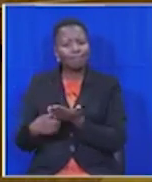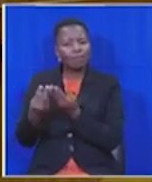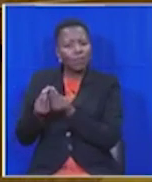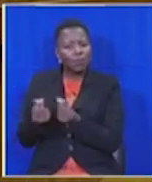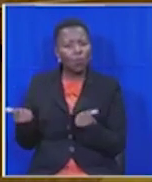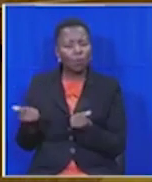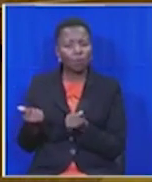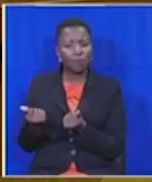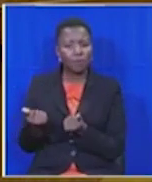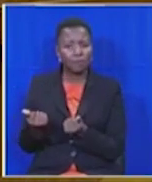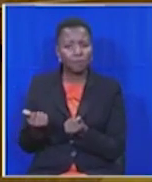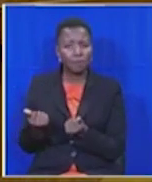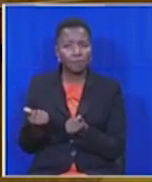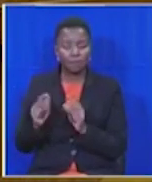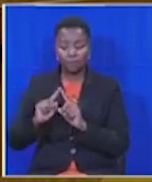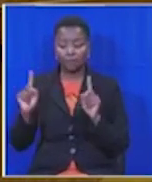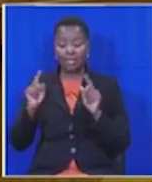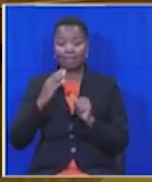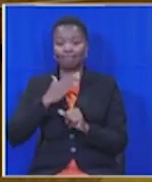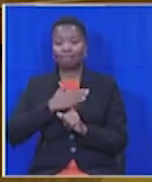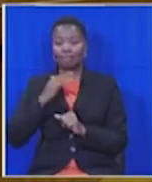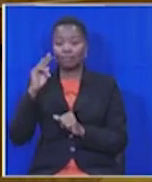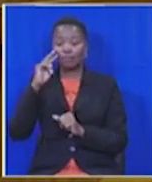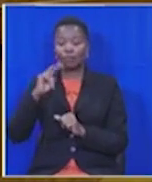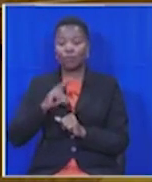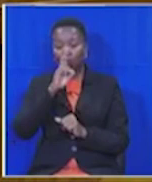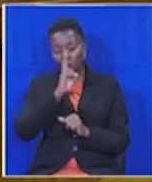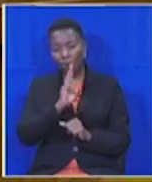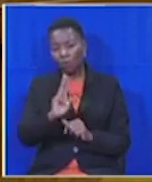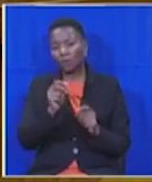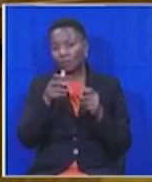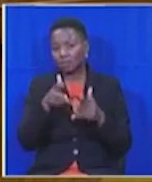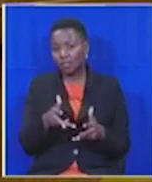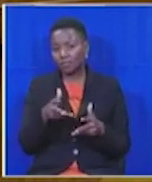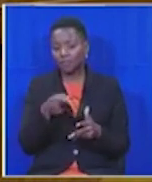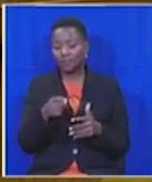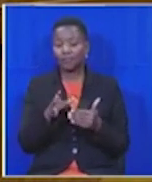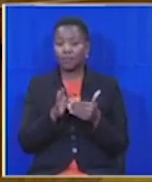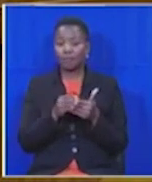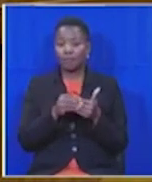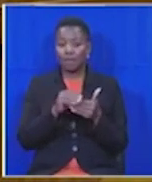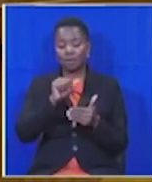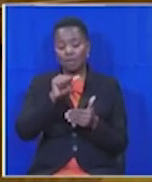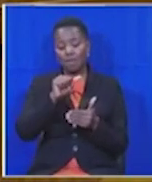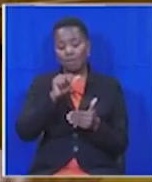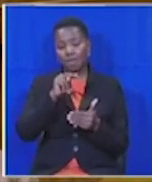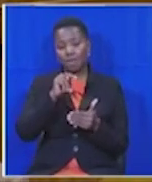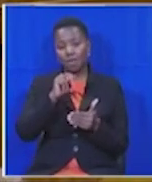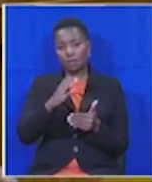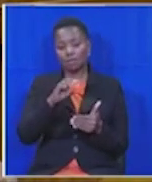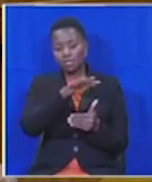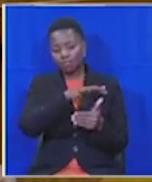Rules Committee. It is our view, Honourable Speaker, as members of the ANC, that we